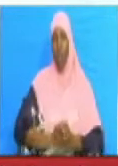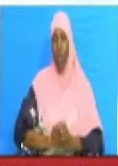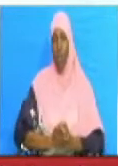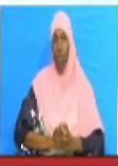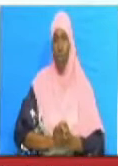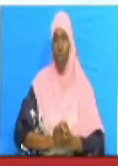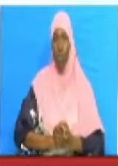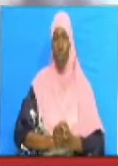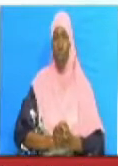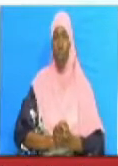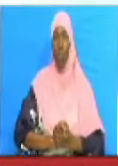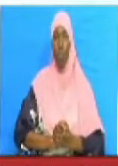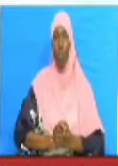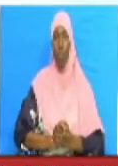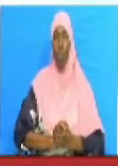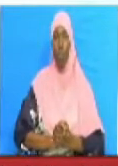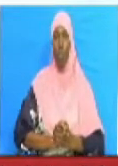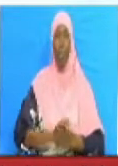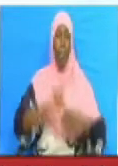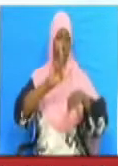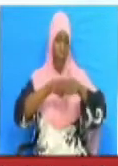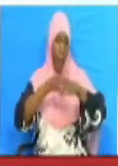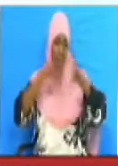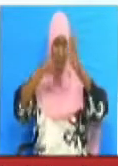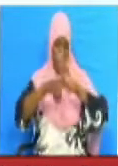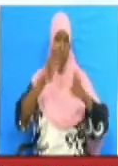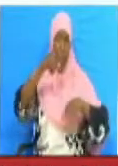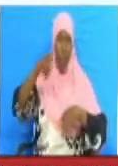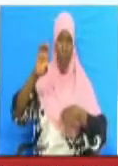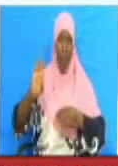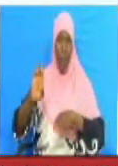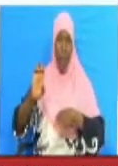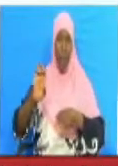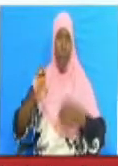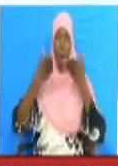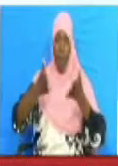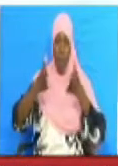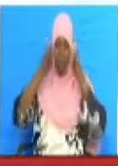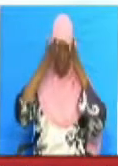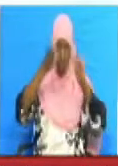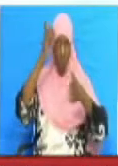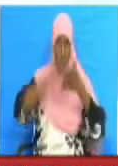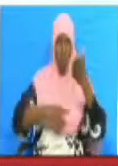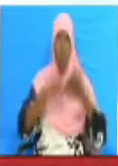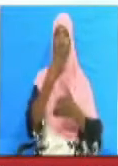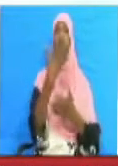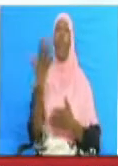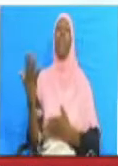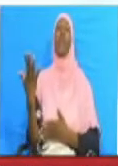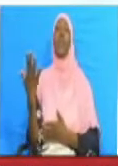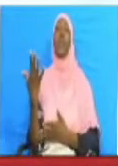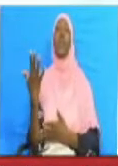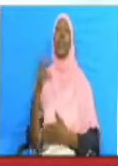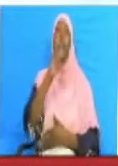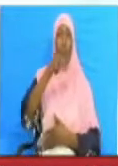And when we go to the medical equipment, currently we are focusing on only two things. That's the